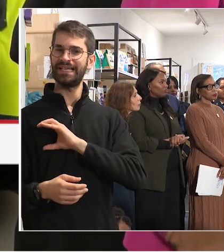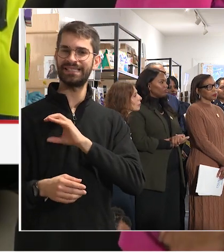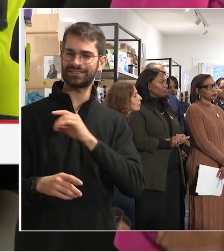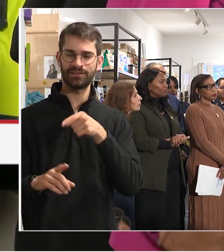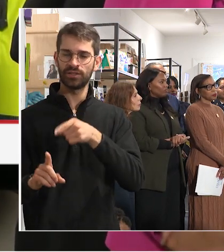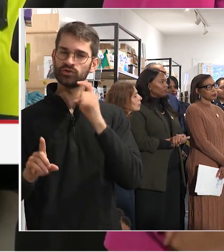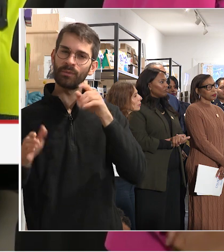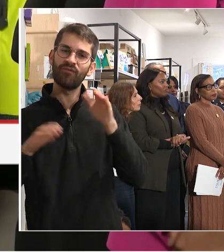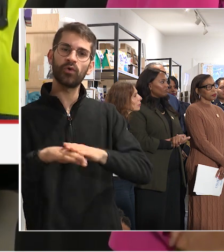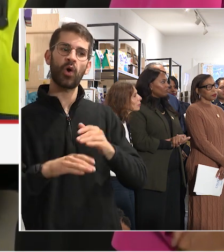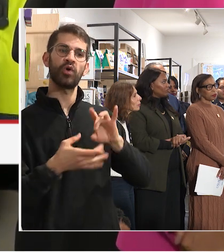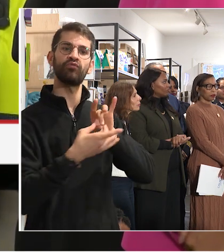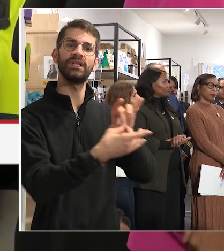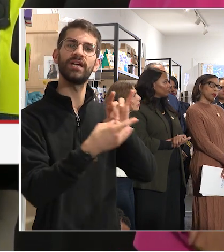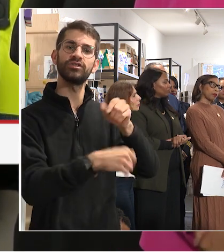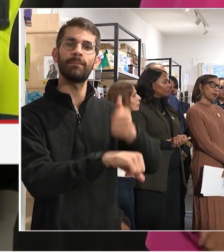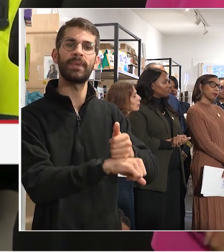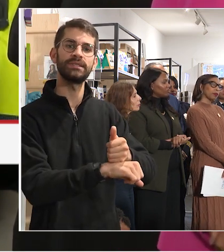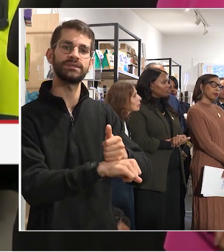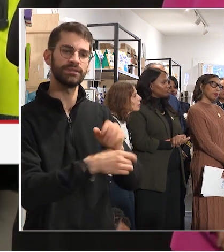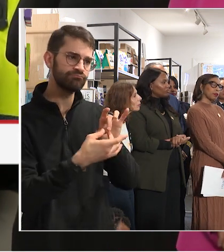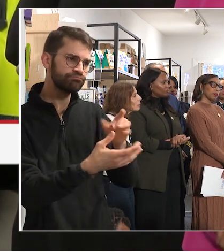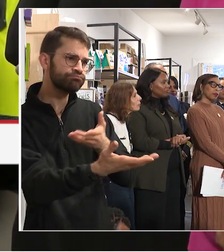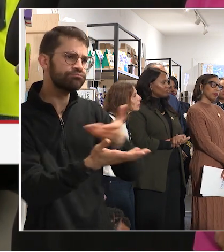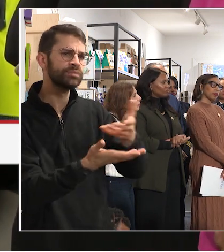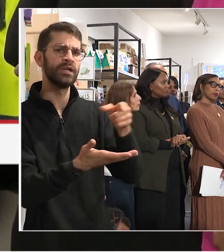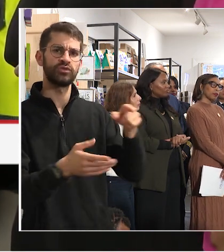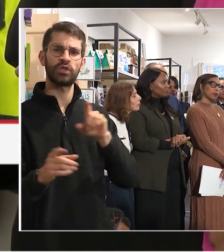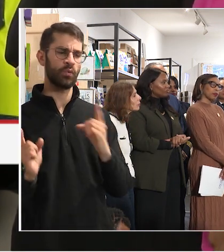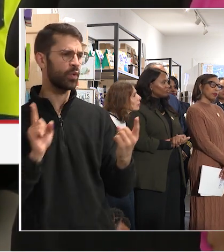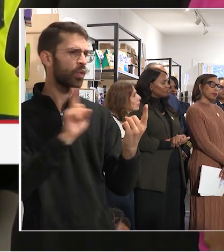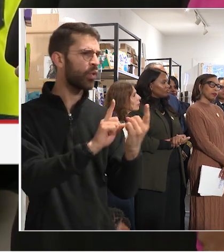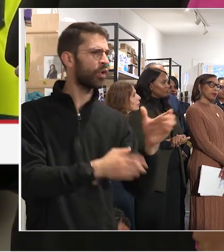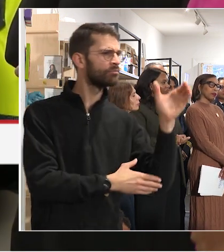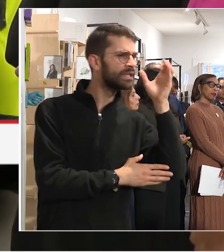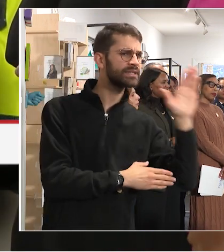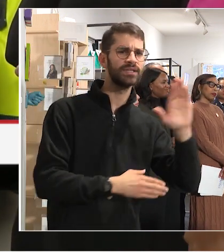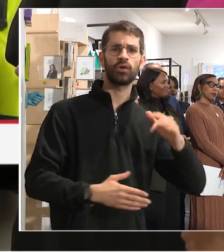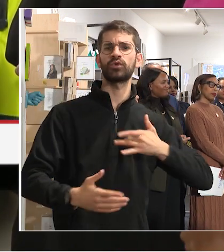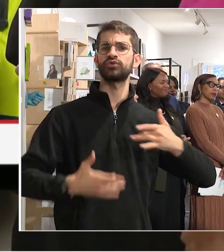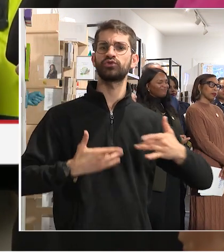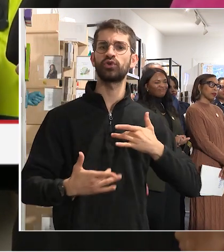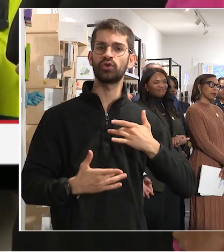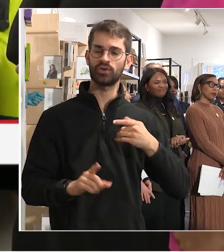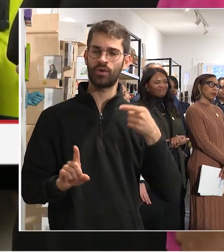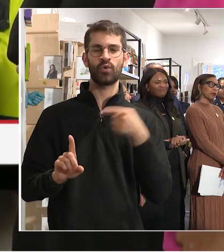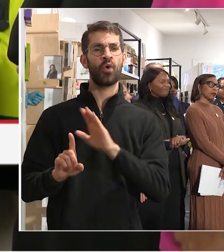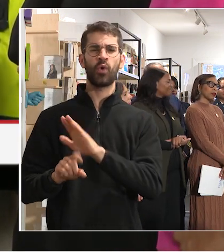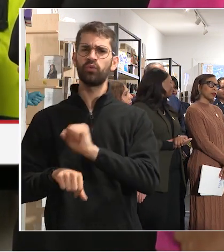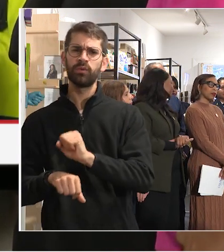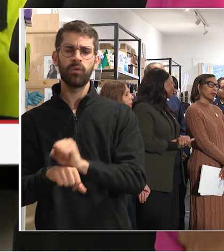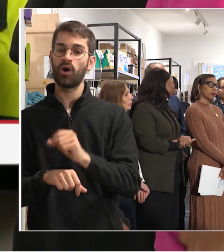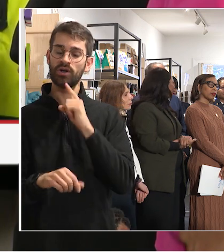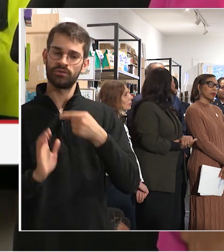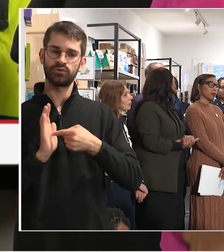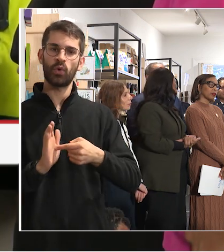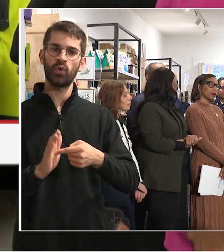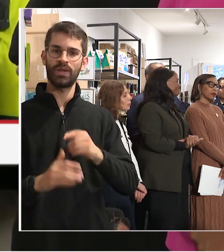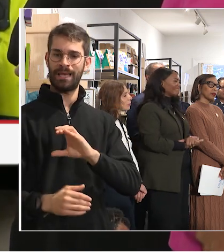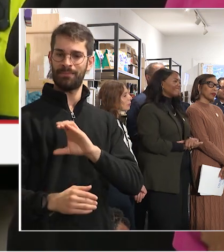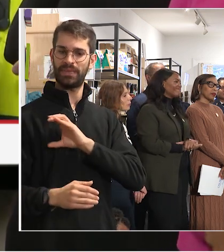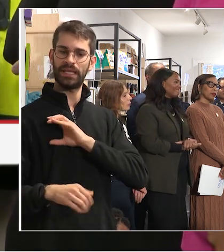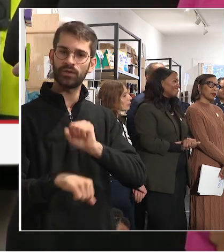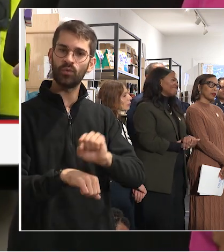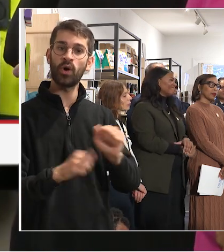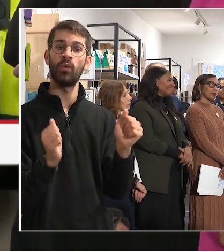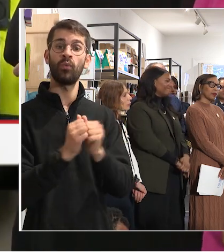do, and she's also very instrumental in listening to their concerns. She is the true example of policing with purpose and serving with